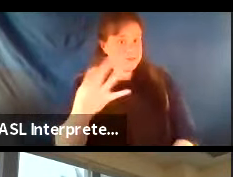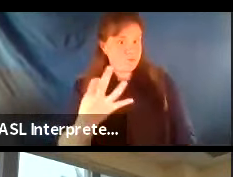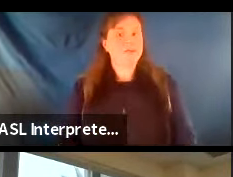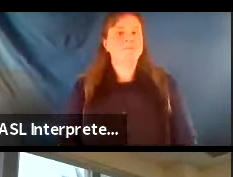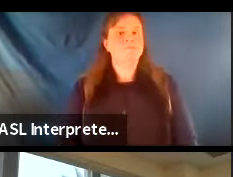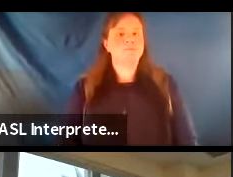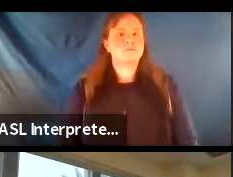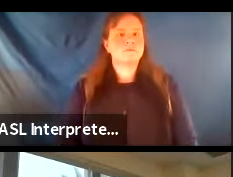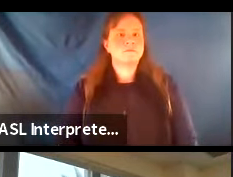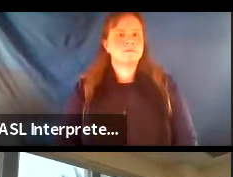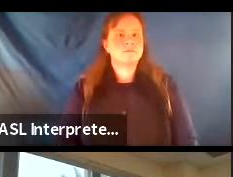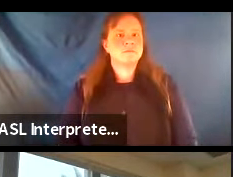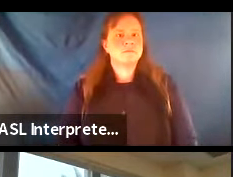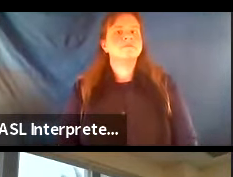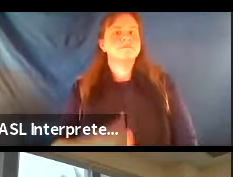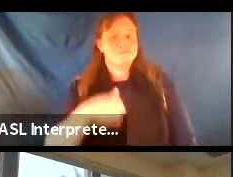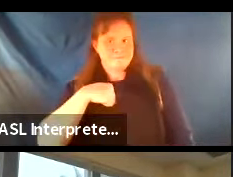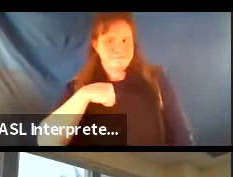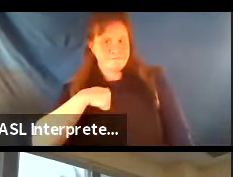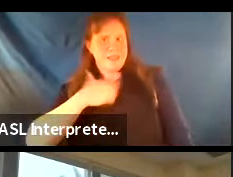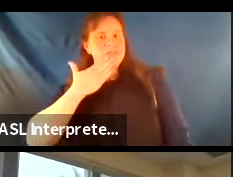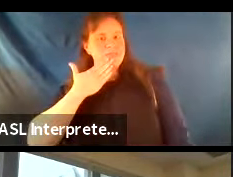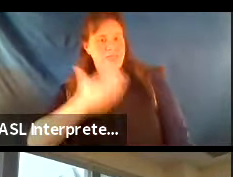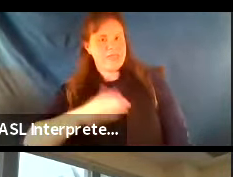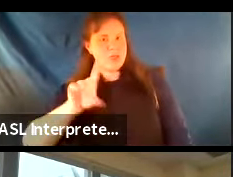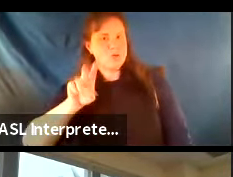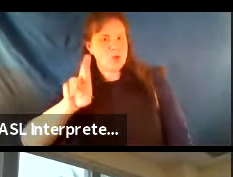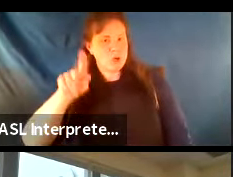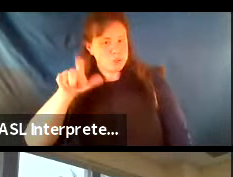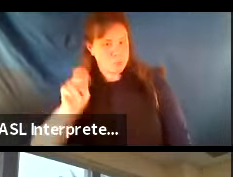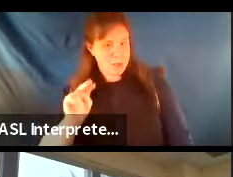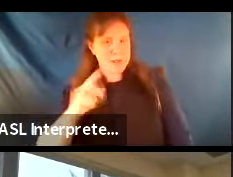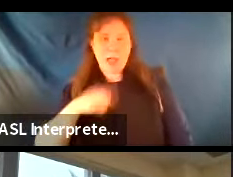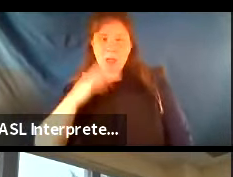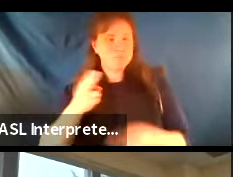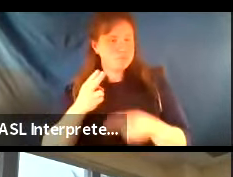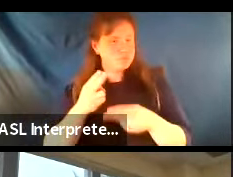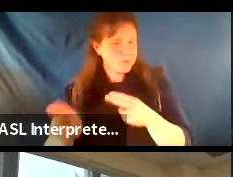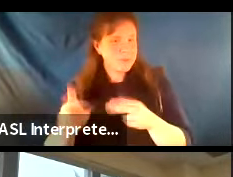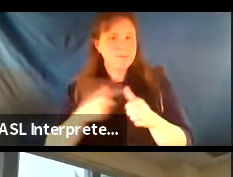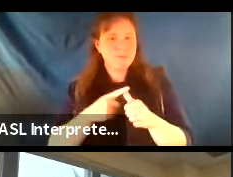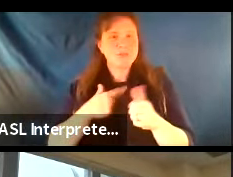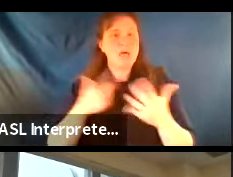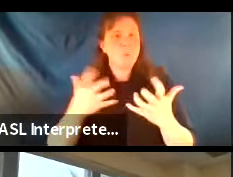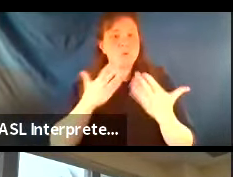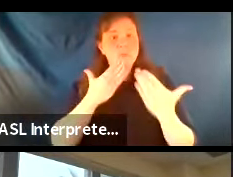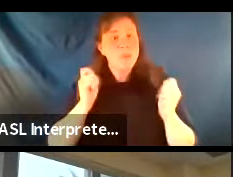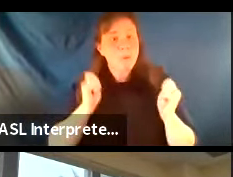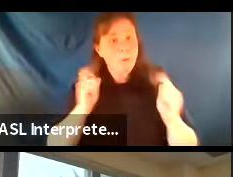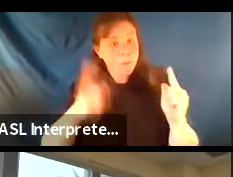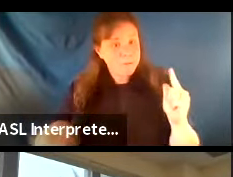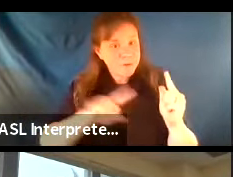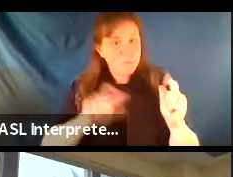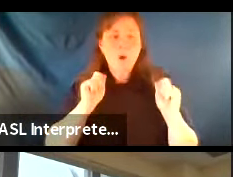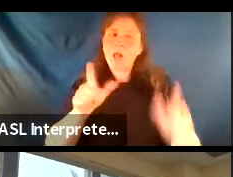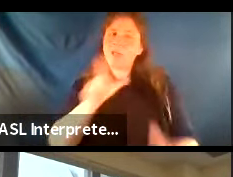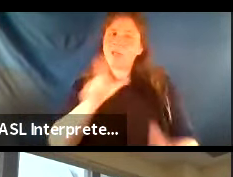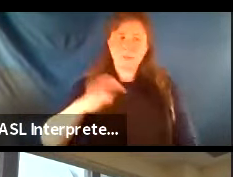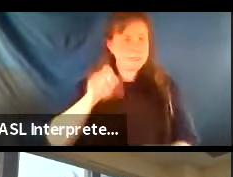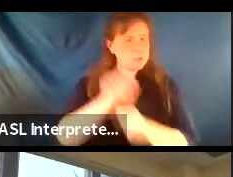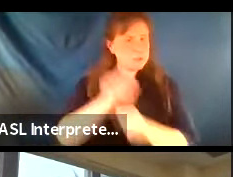Thank you, Dr. Pan. I will really be a few words because first of all, just want to thank all of you and all of the committee's work that really teased that